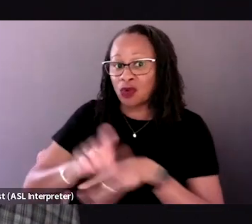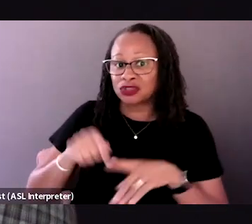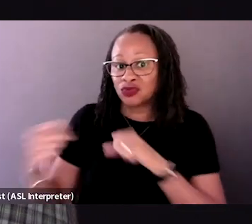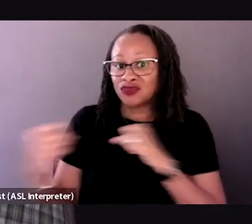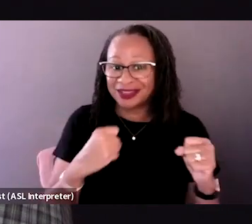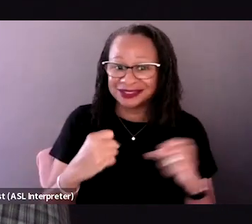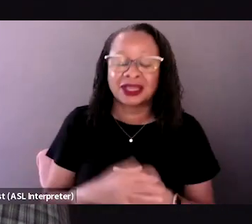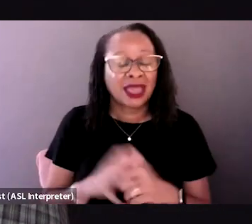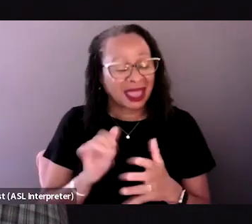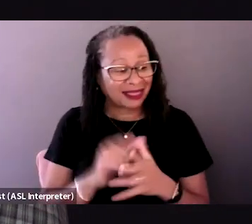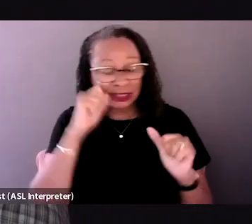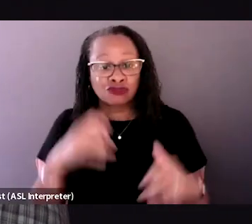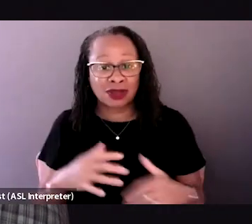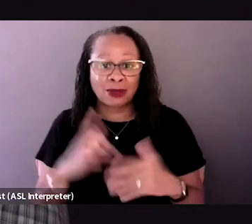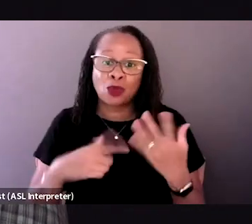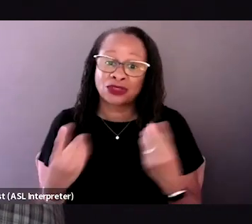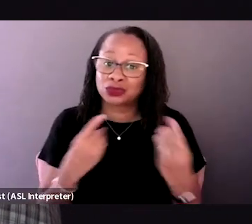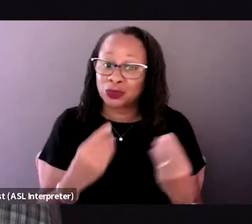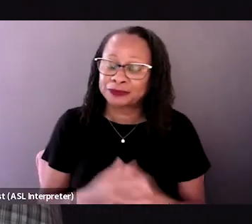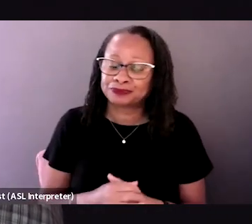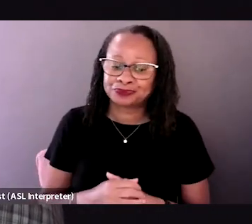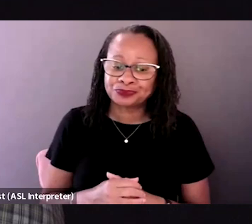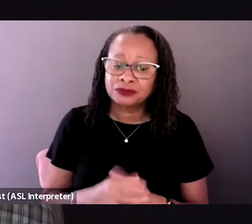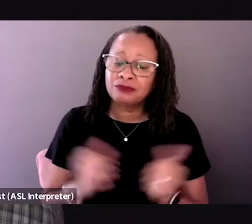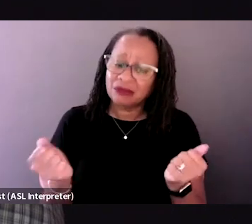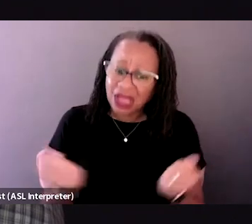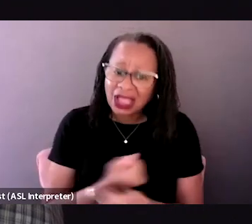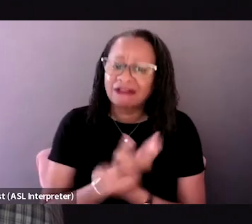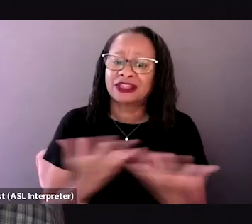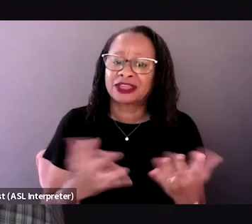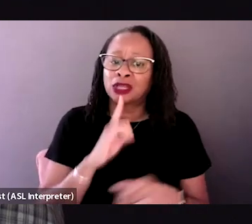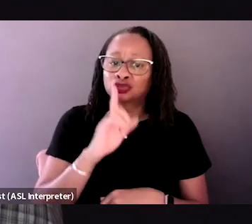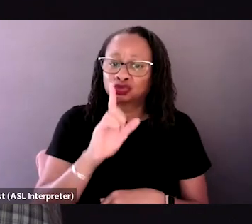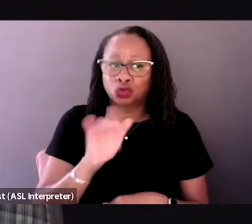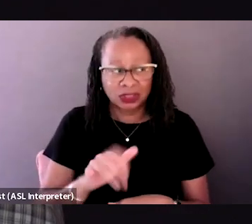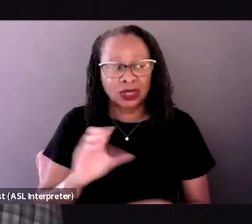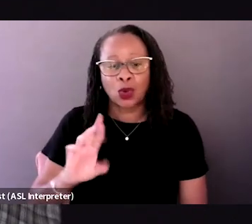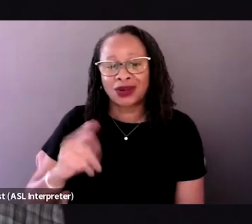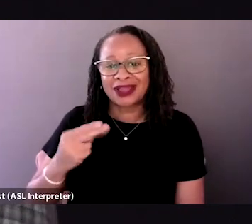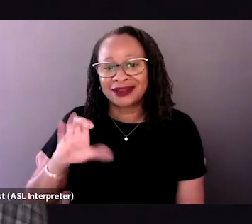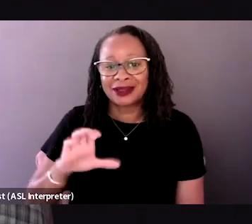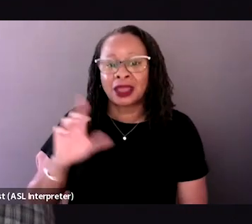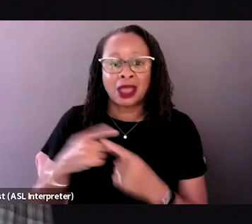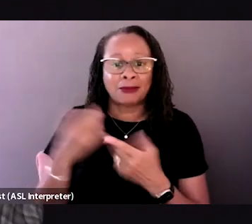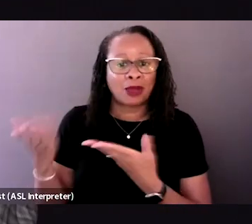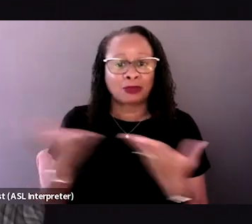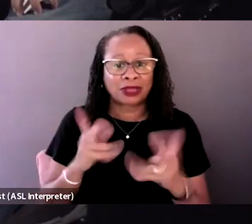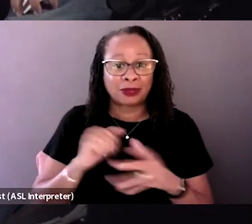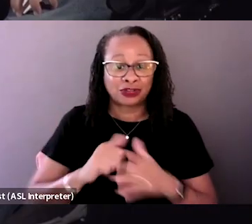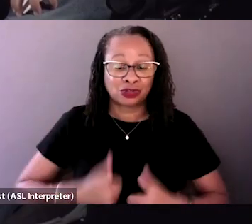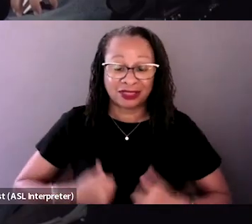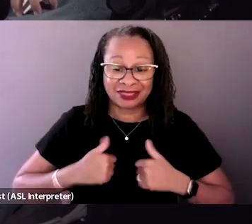have been forced to fight. And it's just incredible what they're doing. So everything was truly organic. It was just about bringing people into their